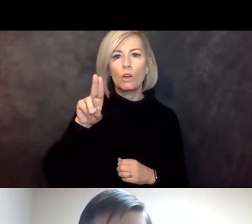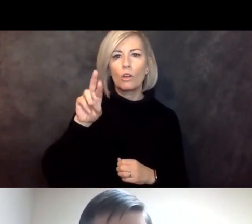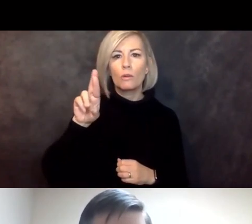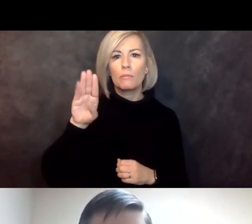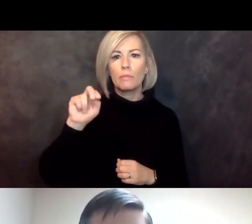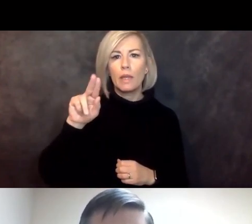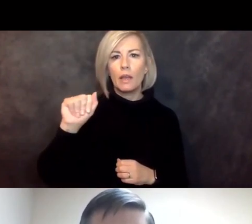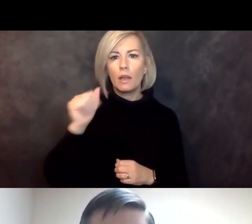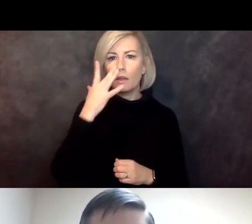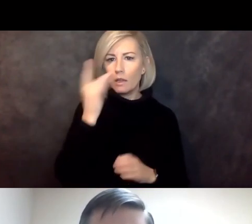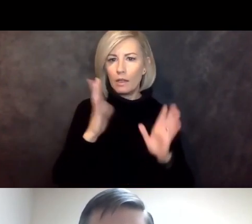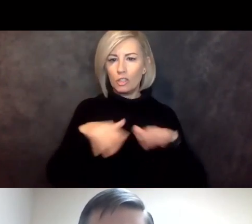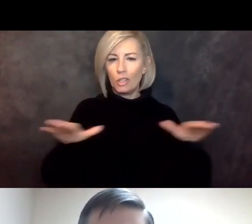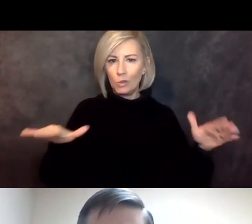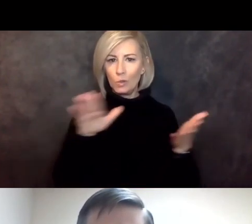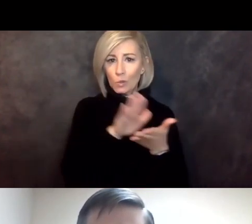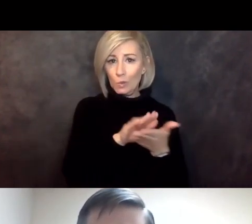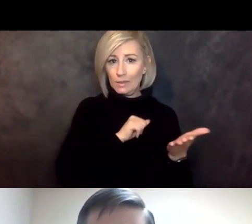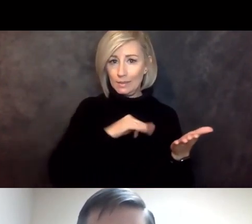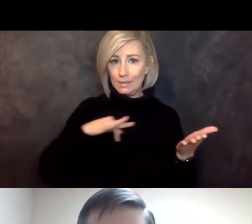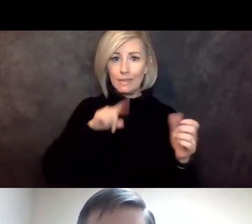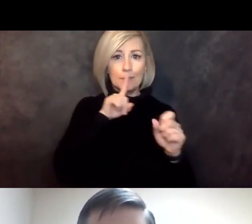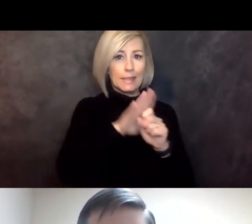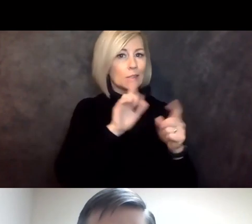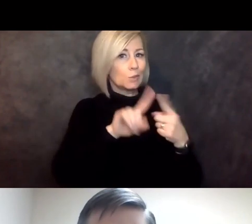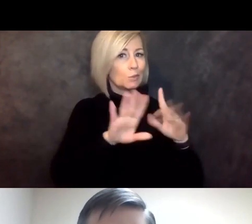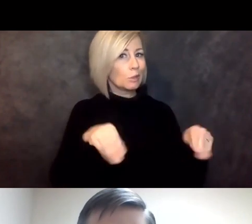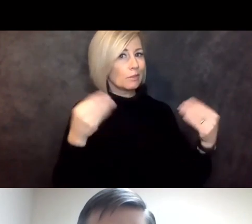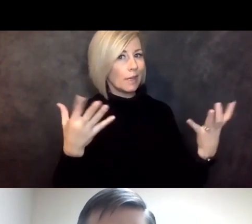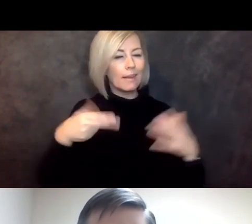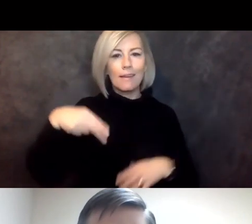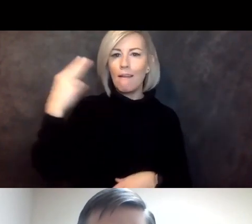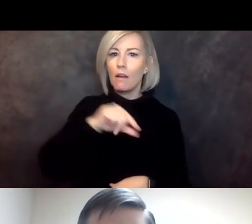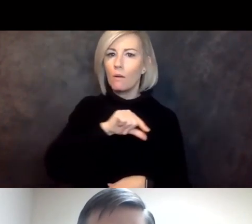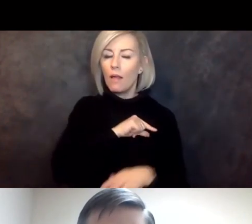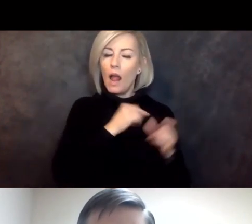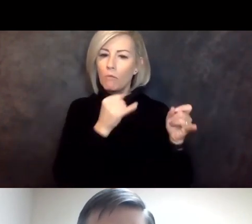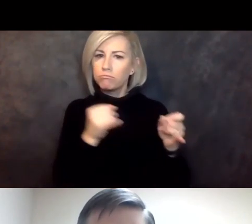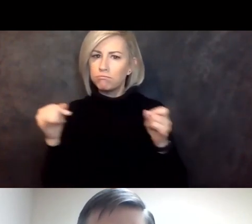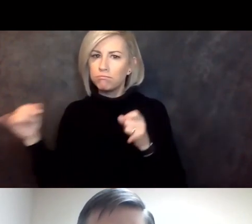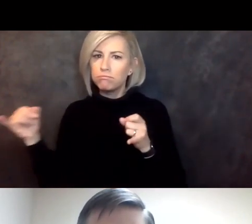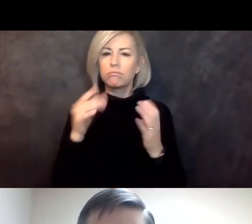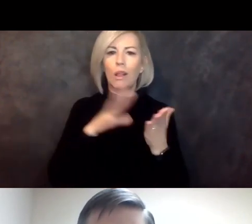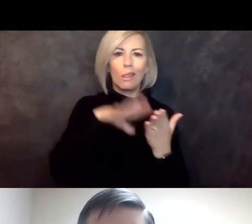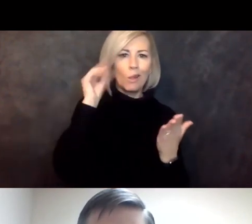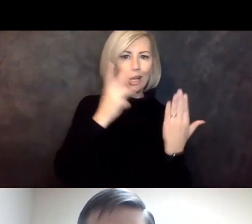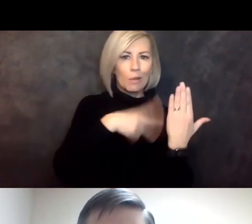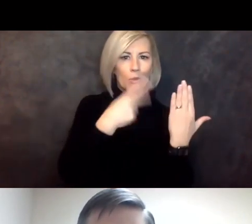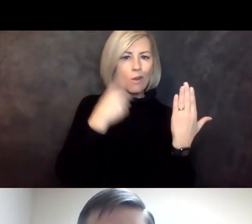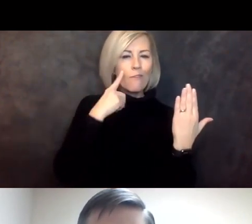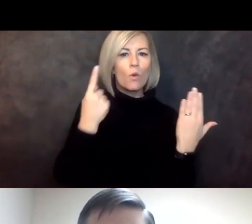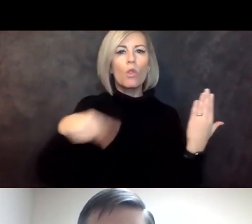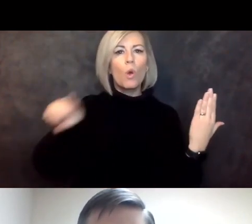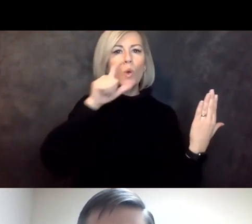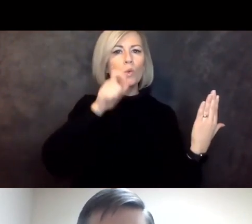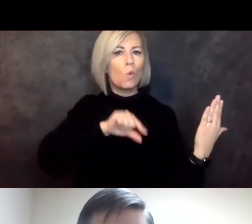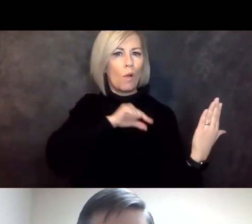School staff is committed to providing a high-quality, individualized learning program for eligible preschool children.